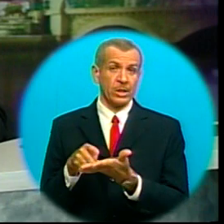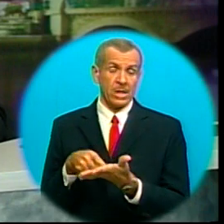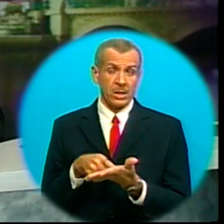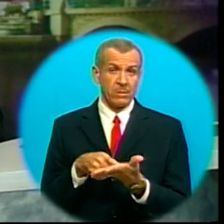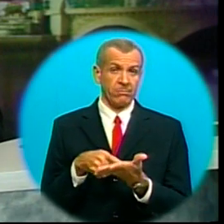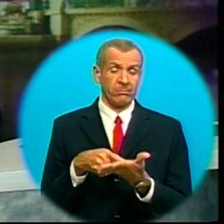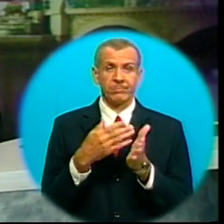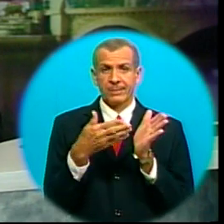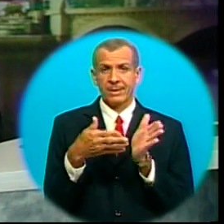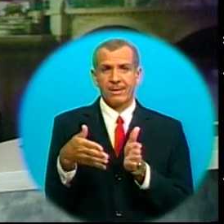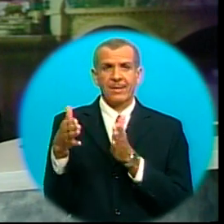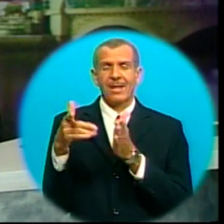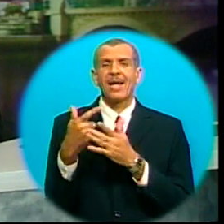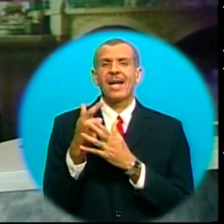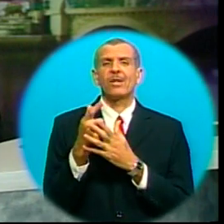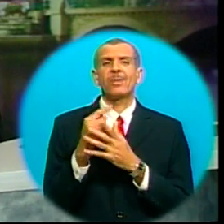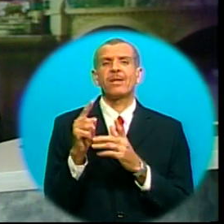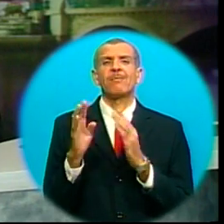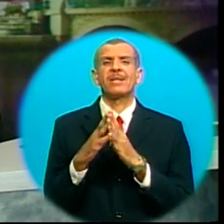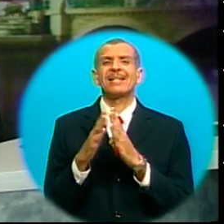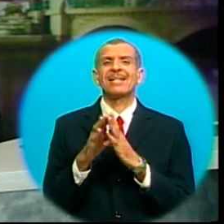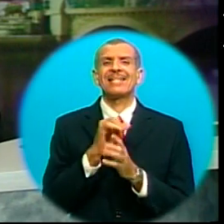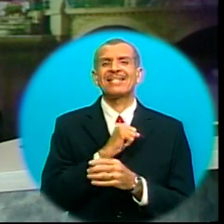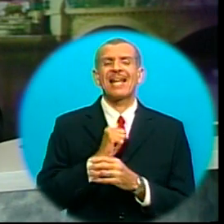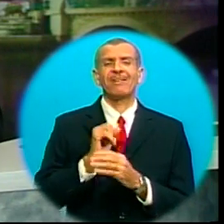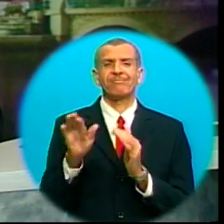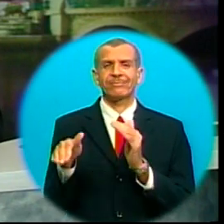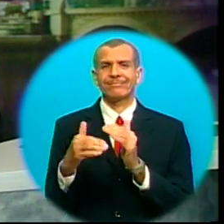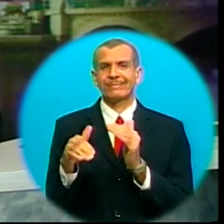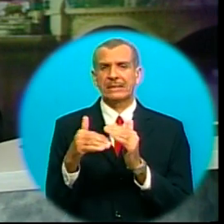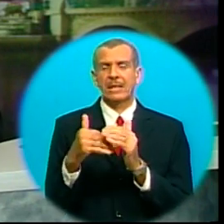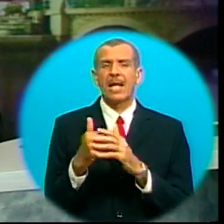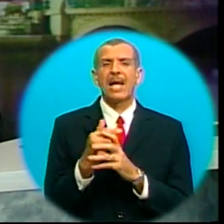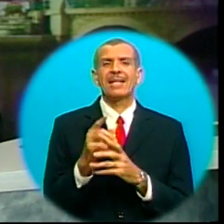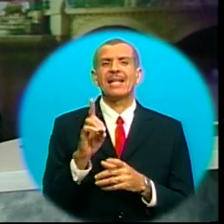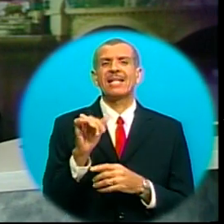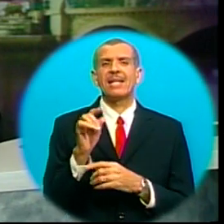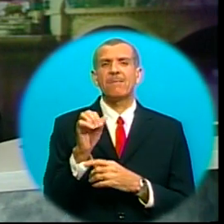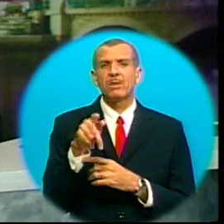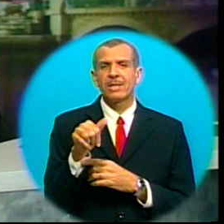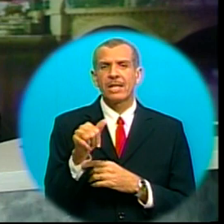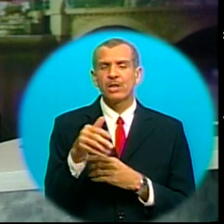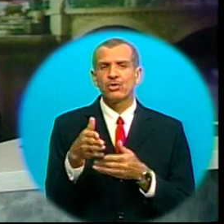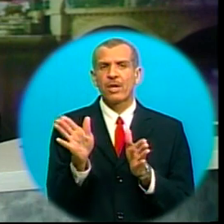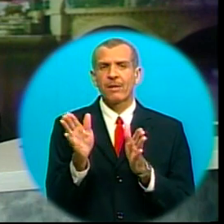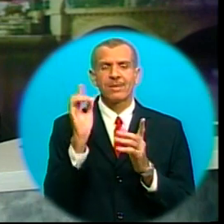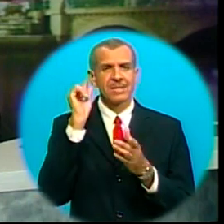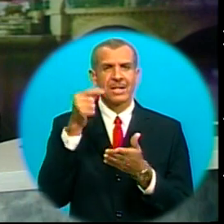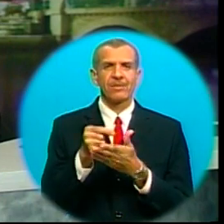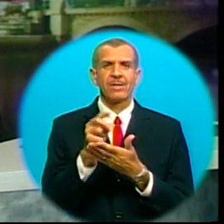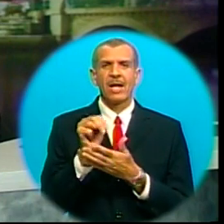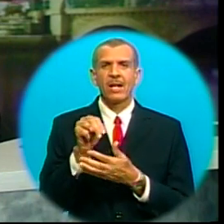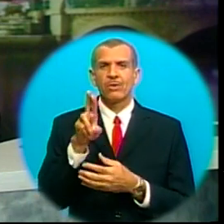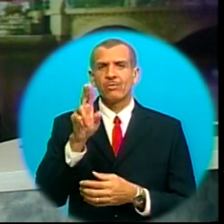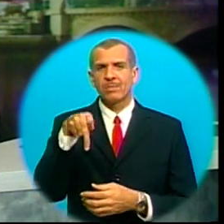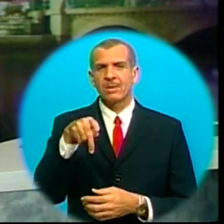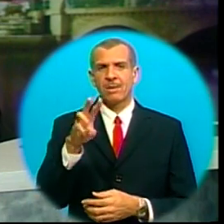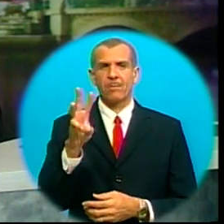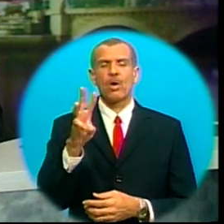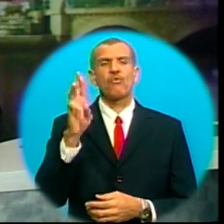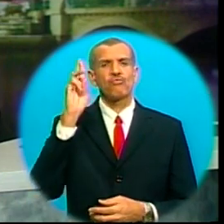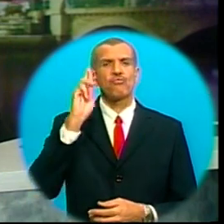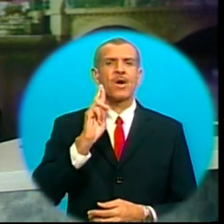once the parties meet again is that of staff shortages. Deputy General Secretary of the National Union of Public Workers, Rosalind